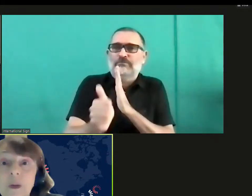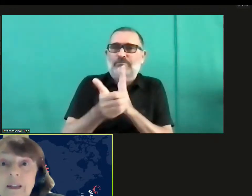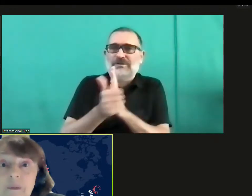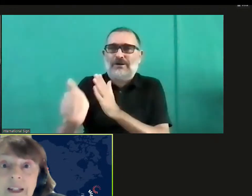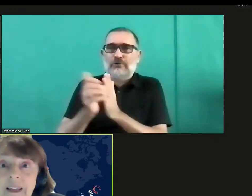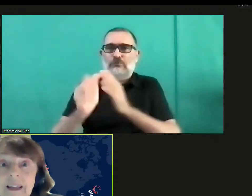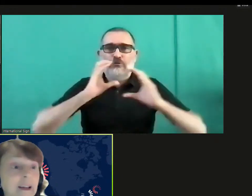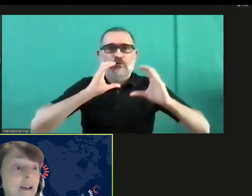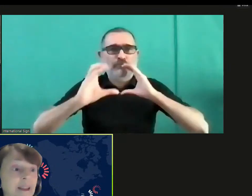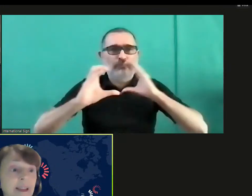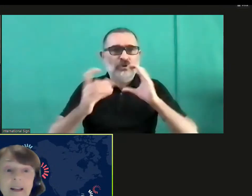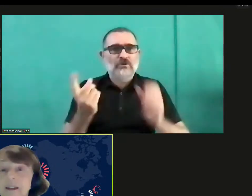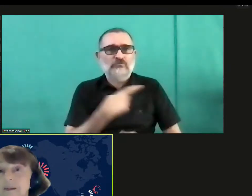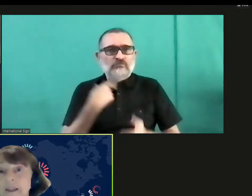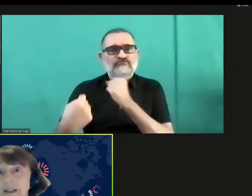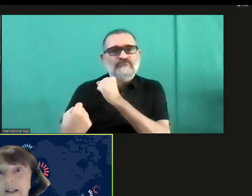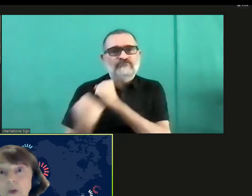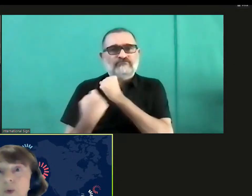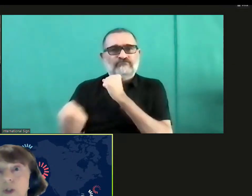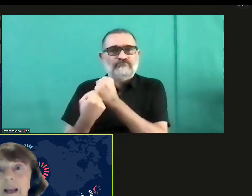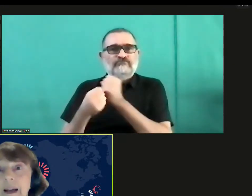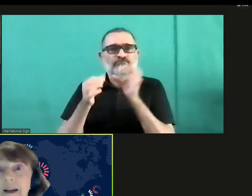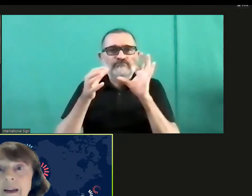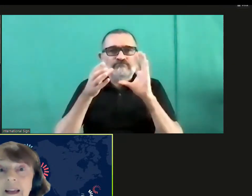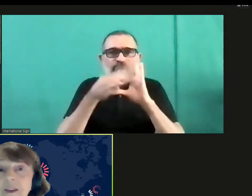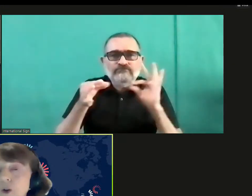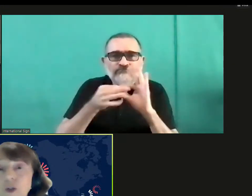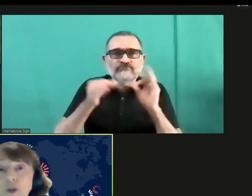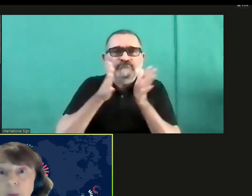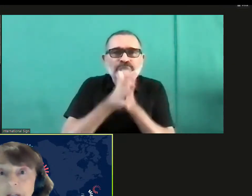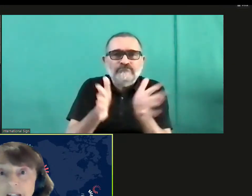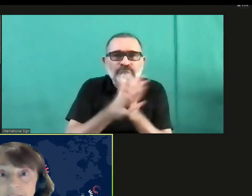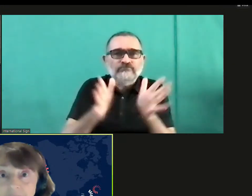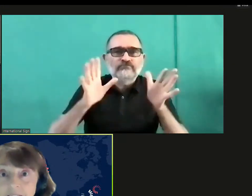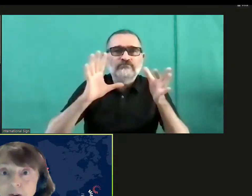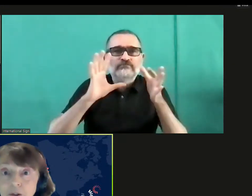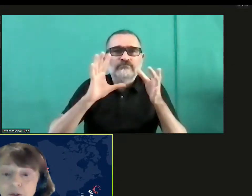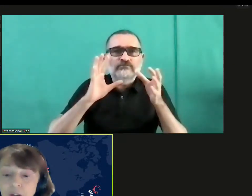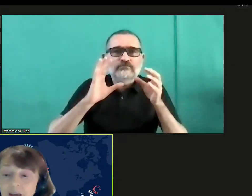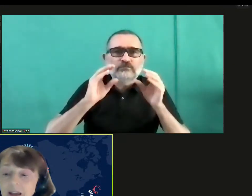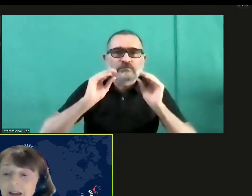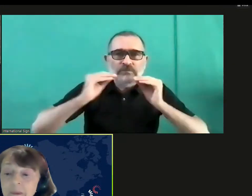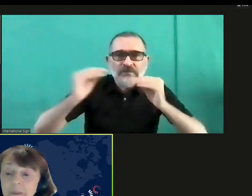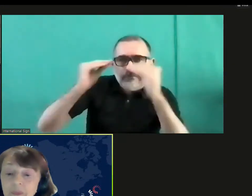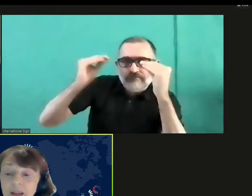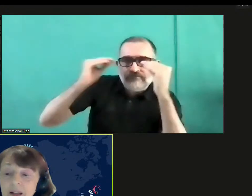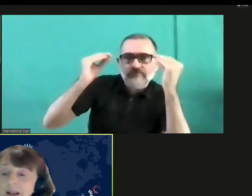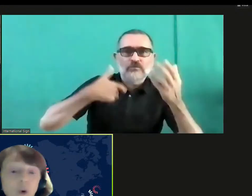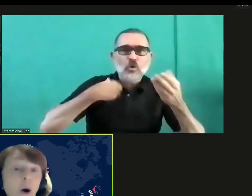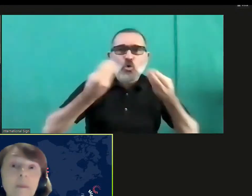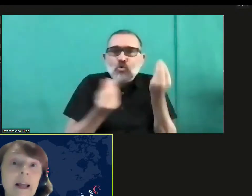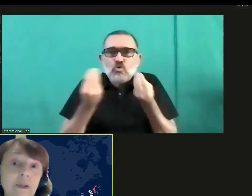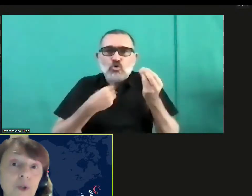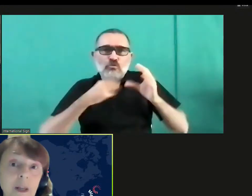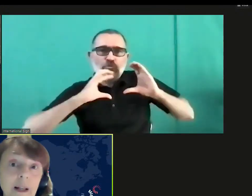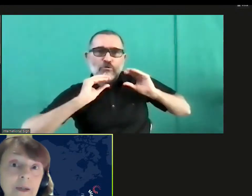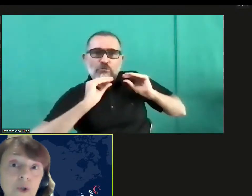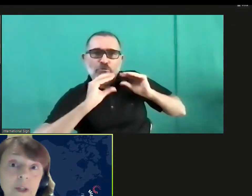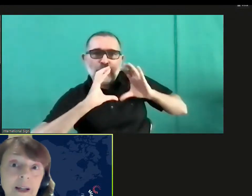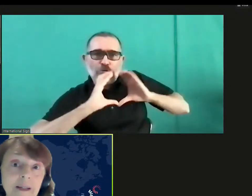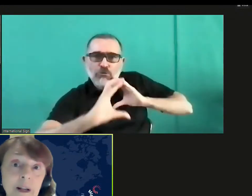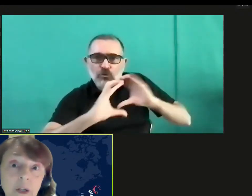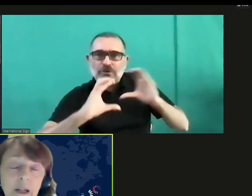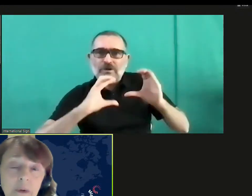of Health on board. Often the people who attended these meetings were just from industry, like the